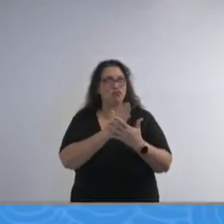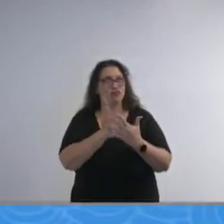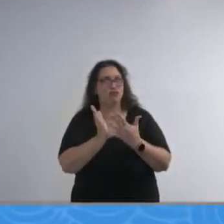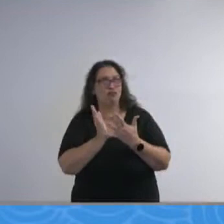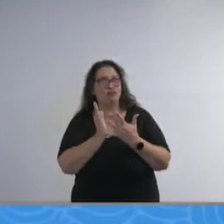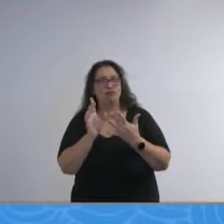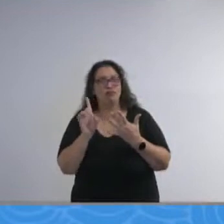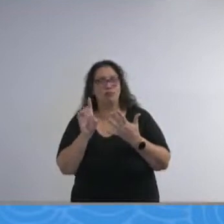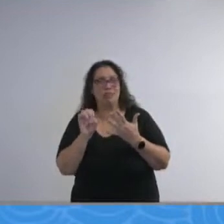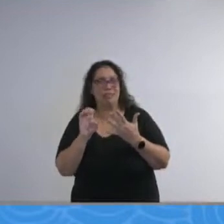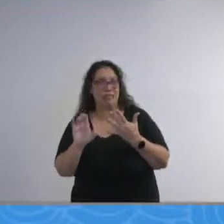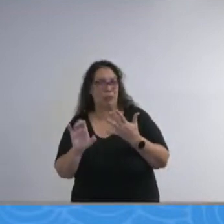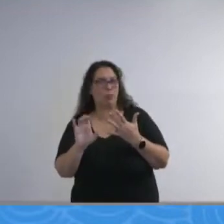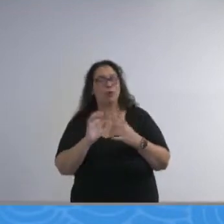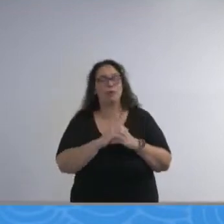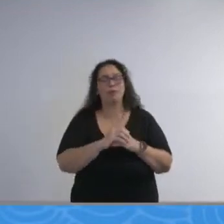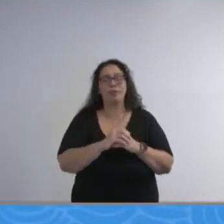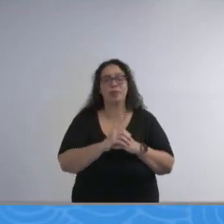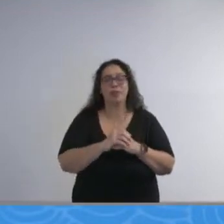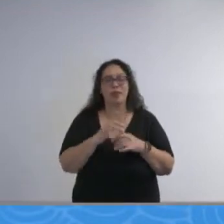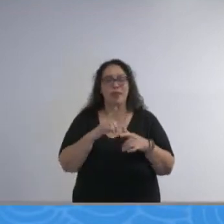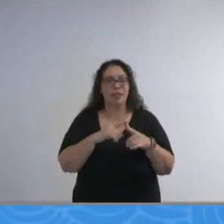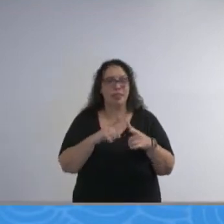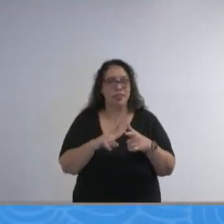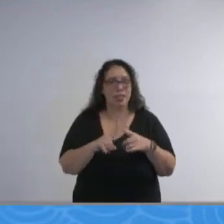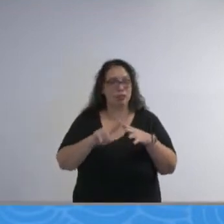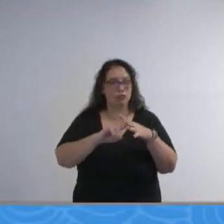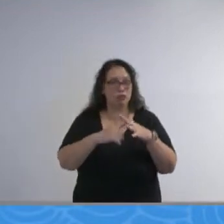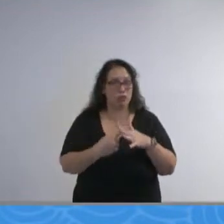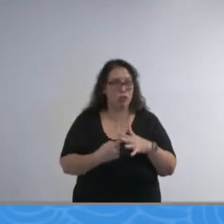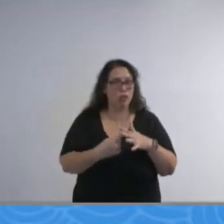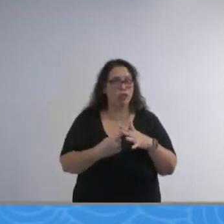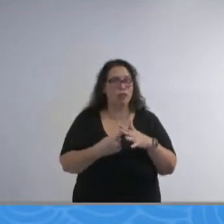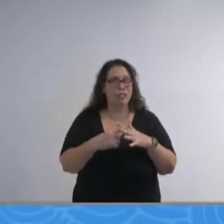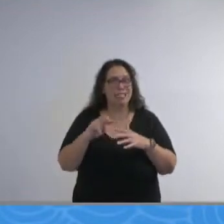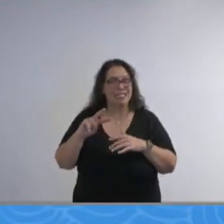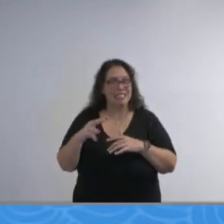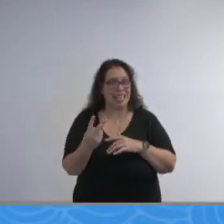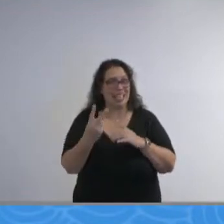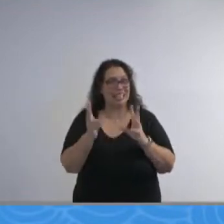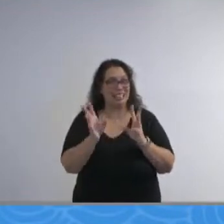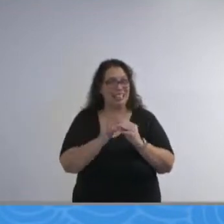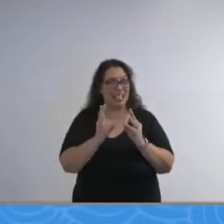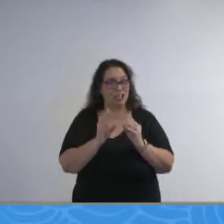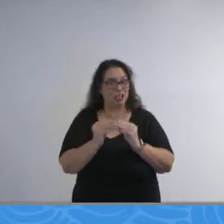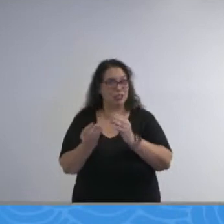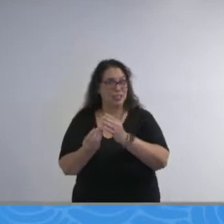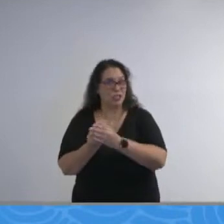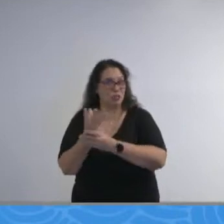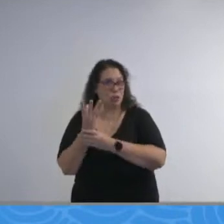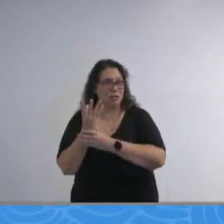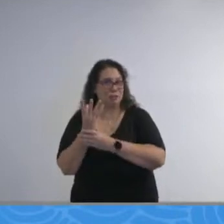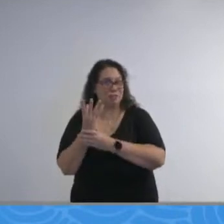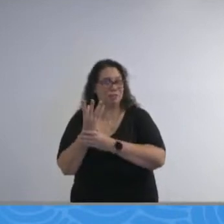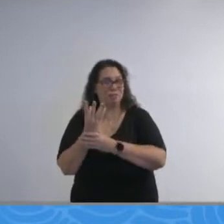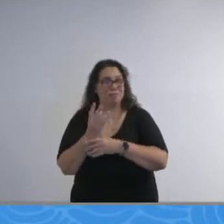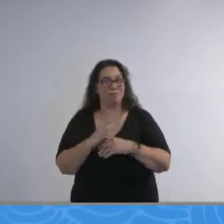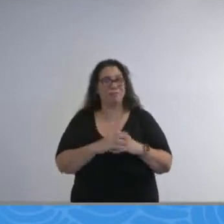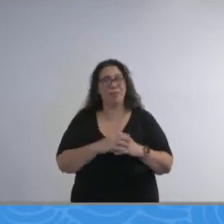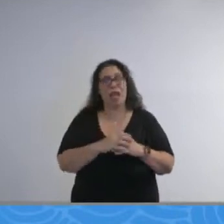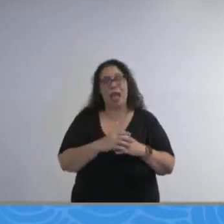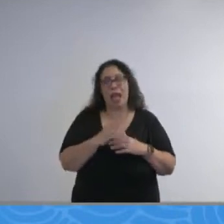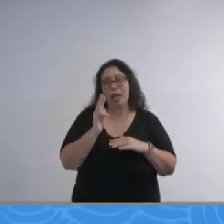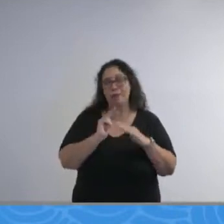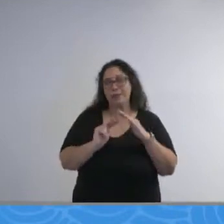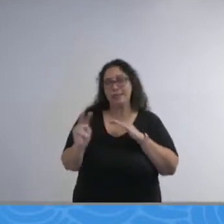December. And then we will be starting a second session in the spring. So I would anticipate